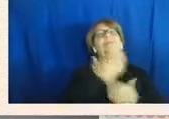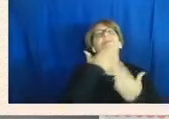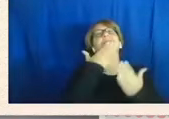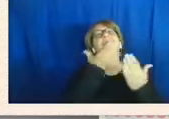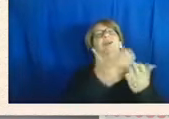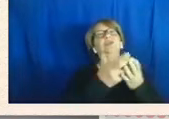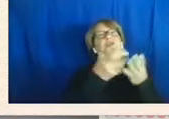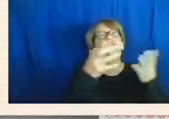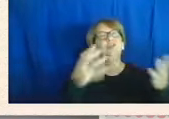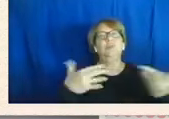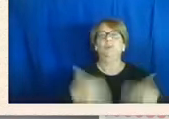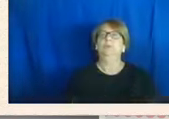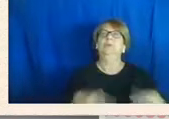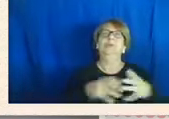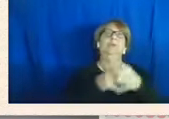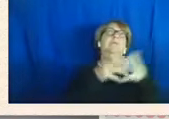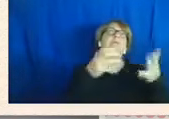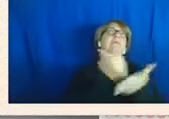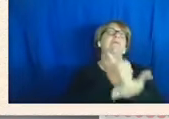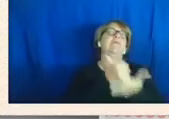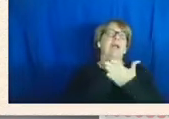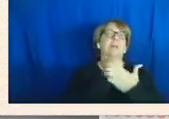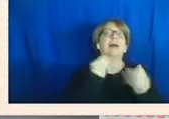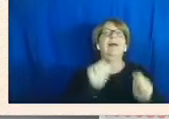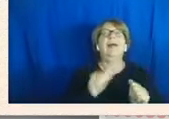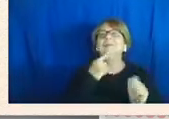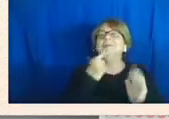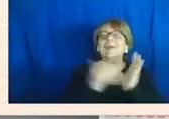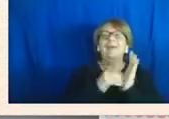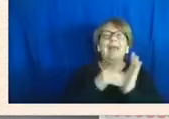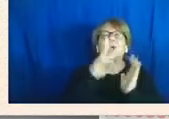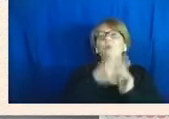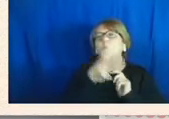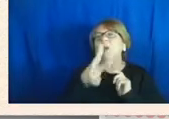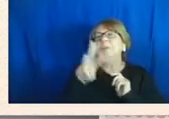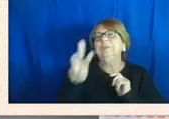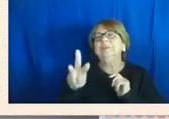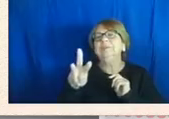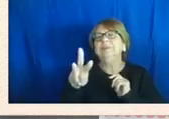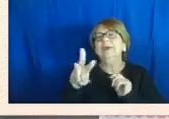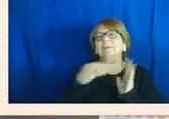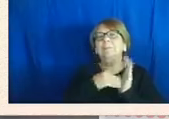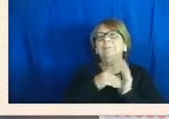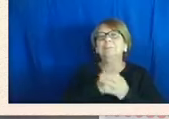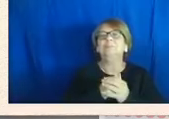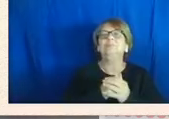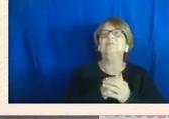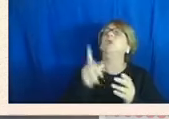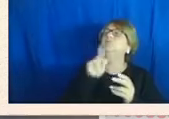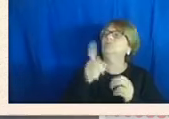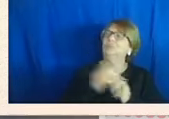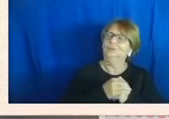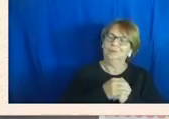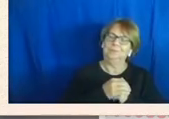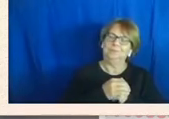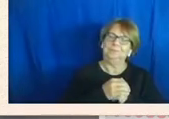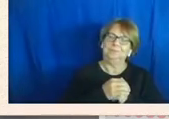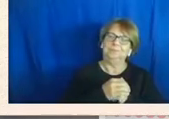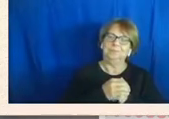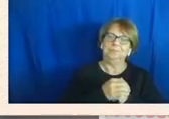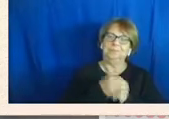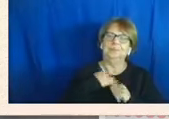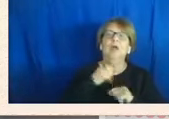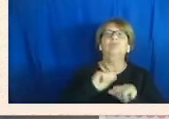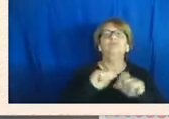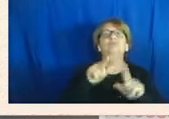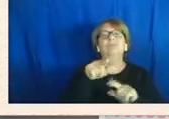And can you say one more time, what is the website that people should go to for some of these resources? Absolutely, sure. So I put my email up here, but also you can find us